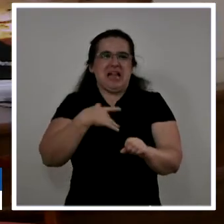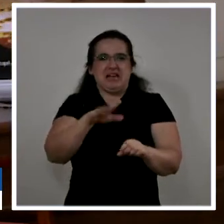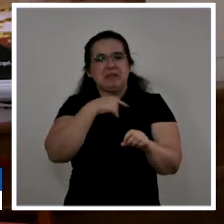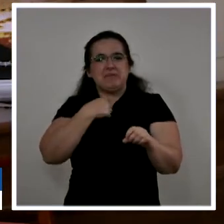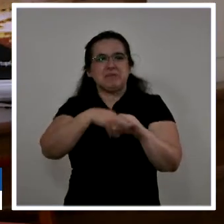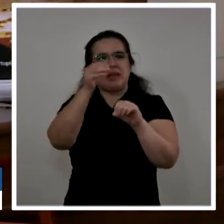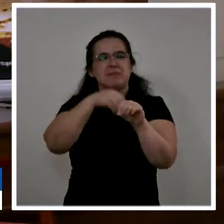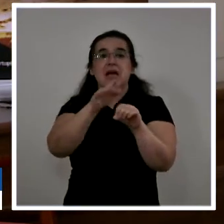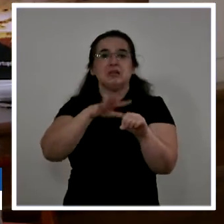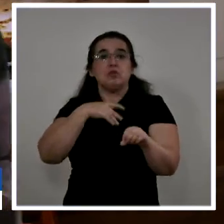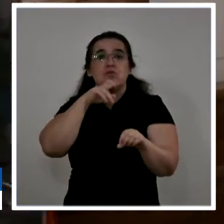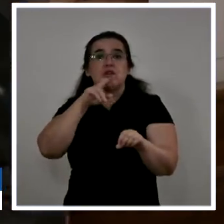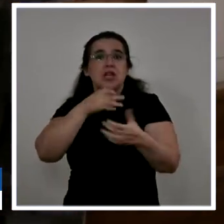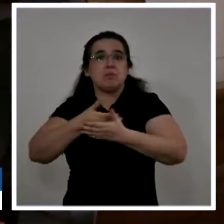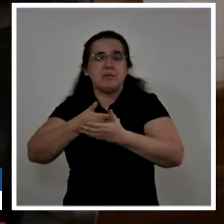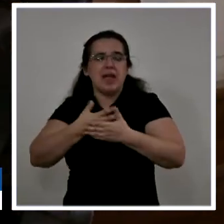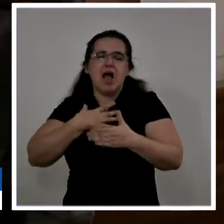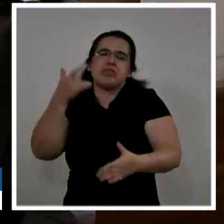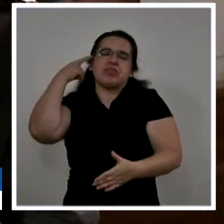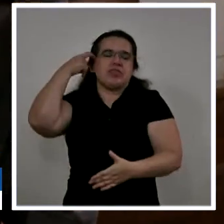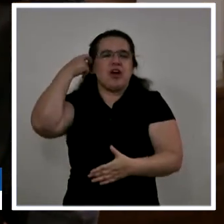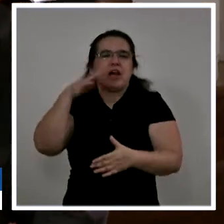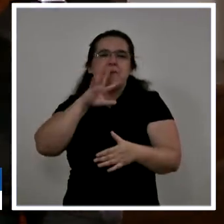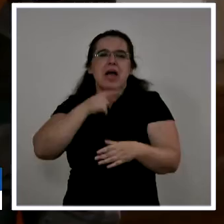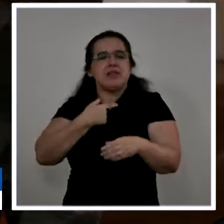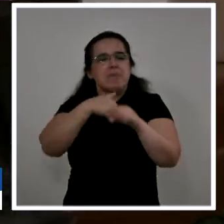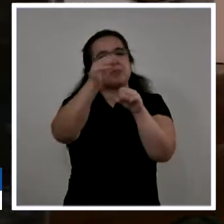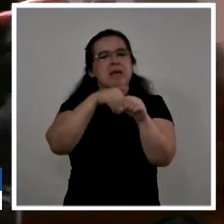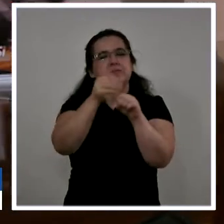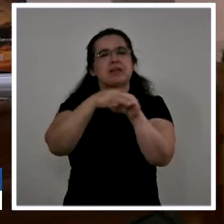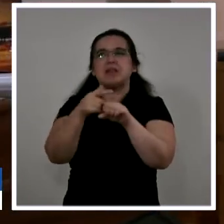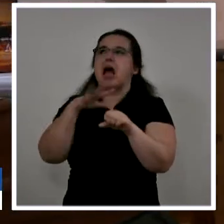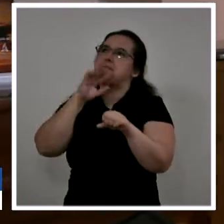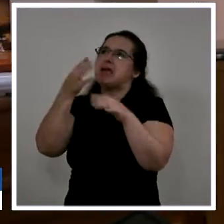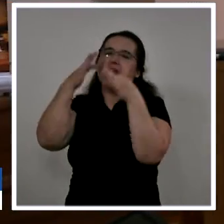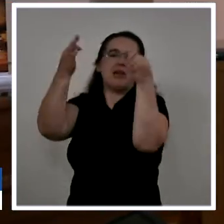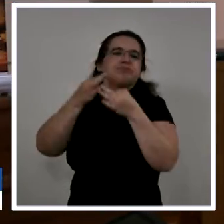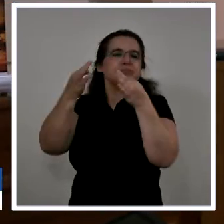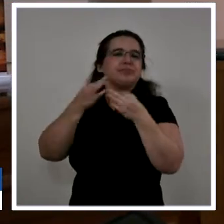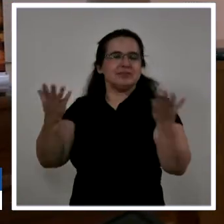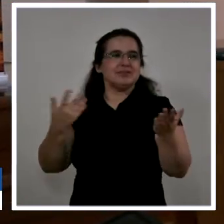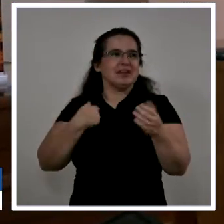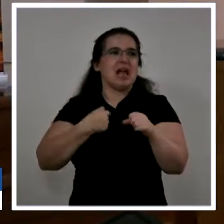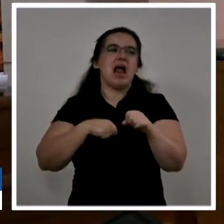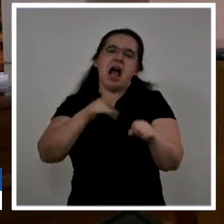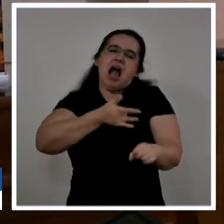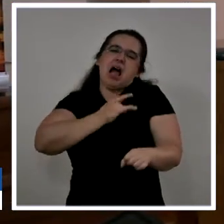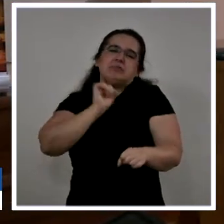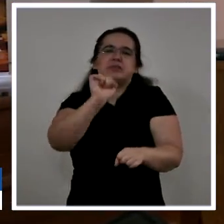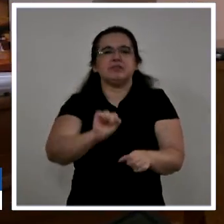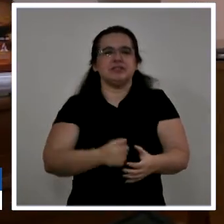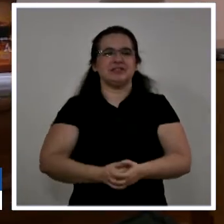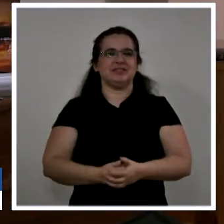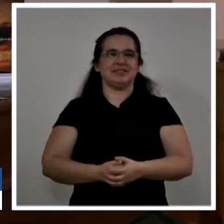ótimo. That means your mother's very attentive. Quer dizer que a vossa mãe está a prestar atenção, está a tomar she conta loves de vocês. You. Ela ama-vos. You grow up to be